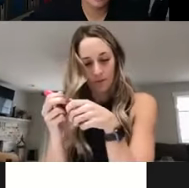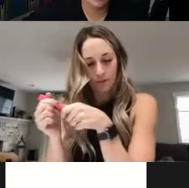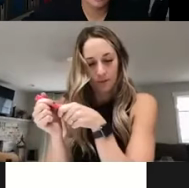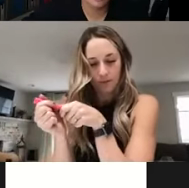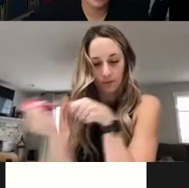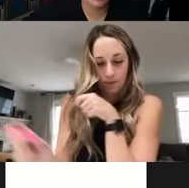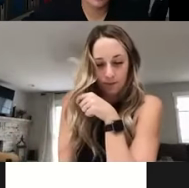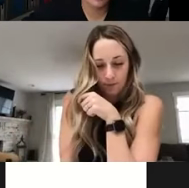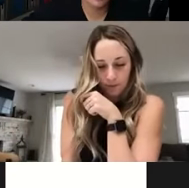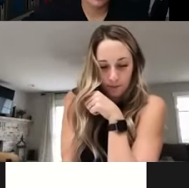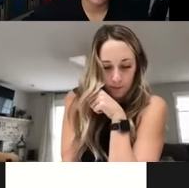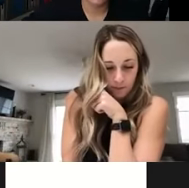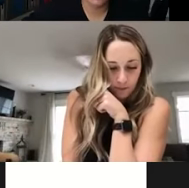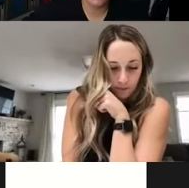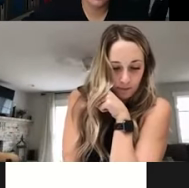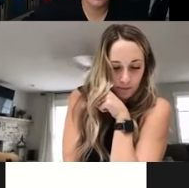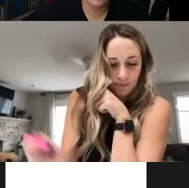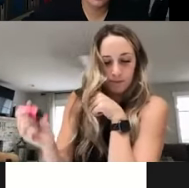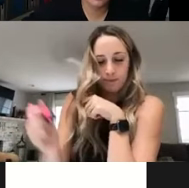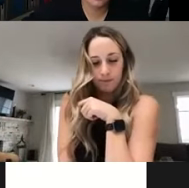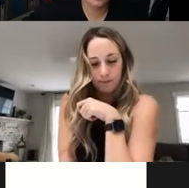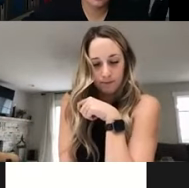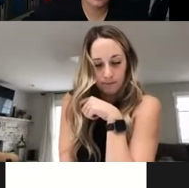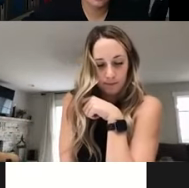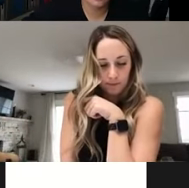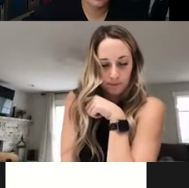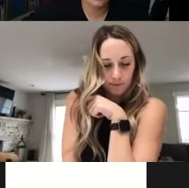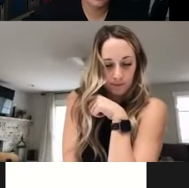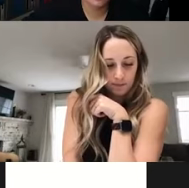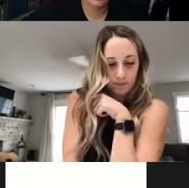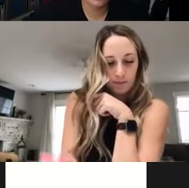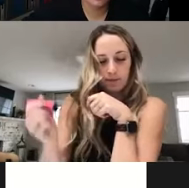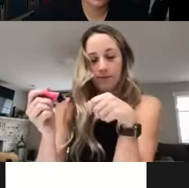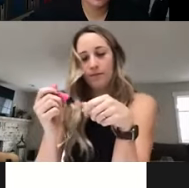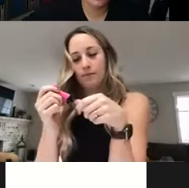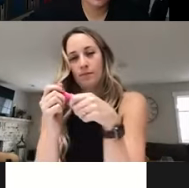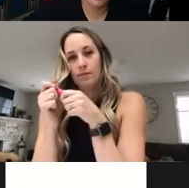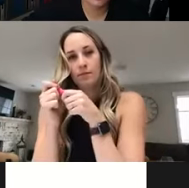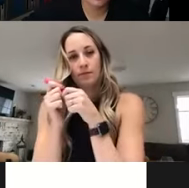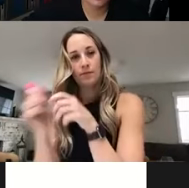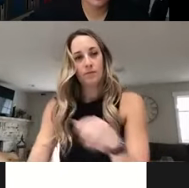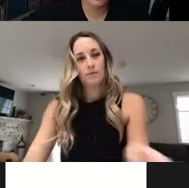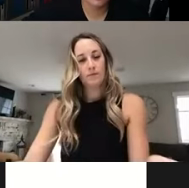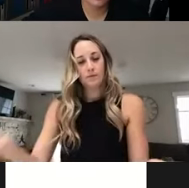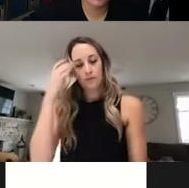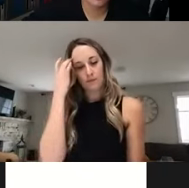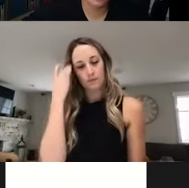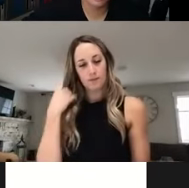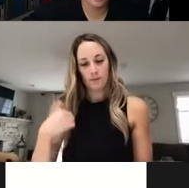small subunit is going to start working down the messenger RNA until it finds the start codon. And what was the start codon again?